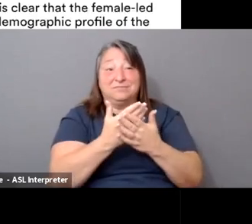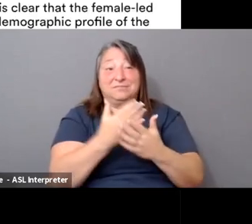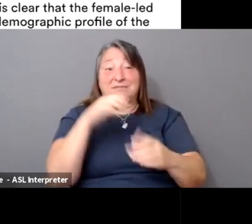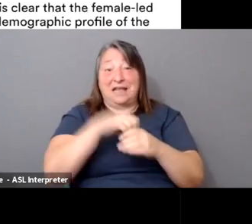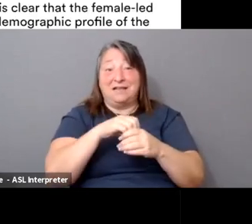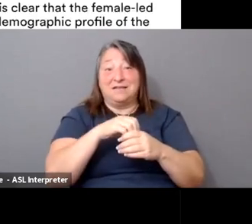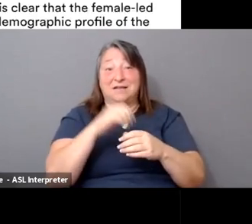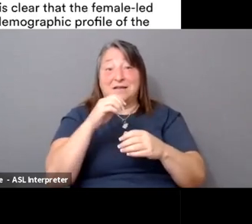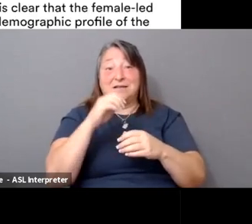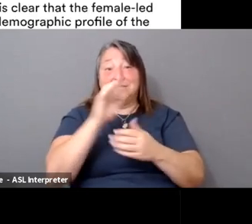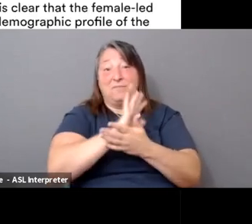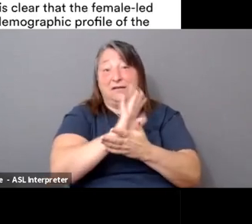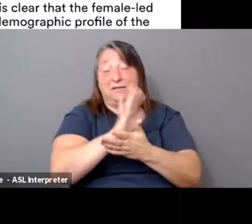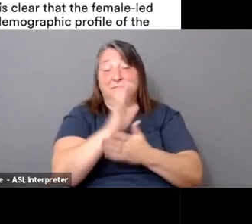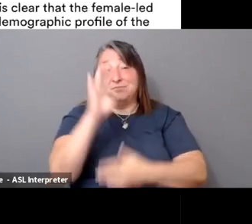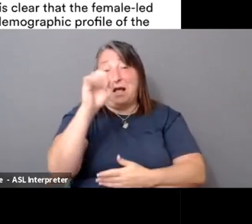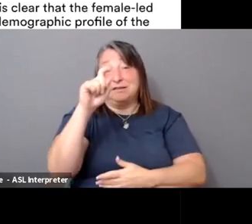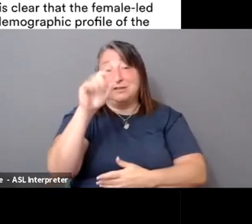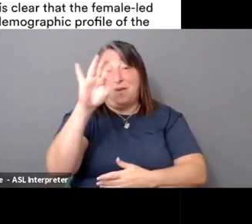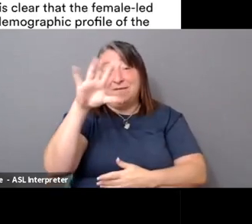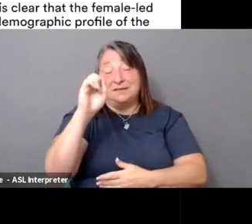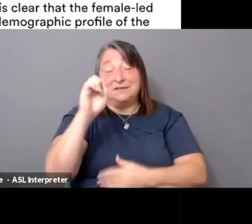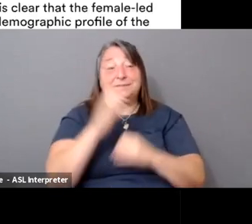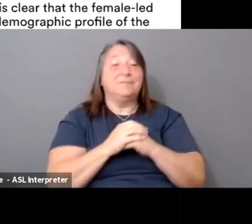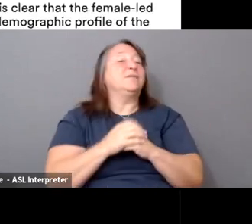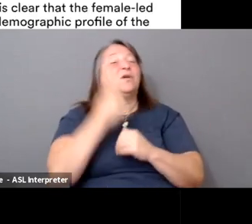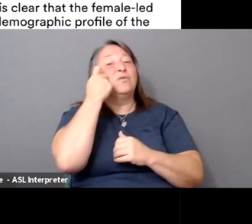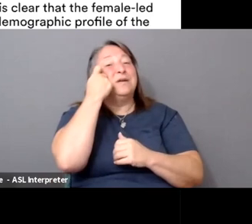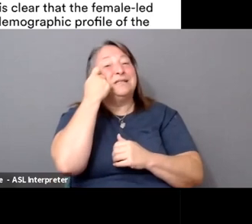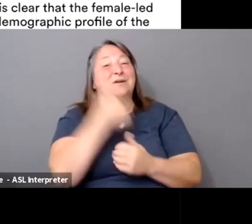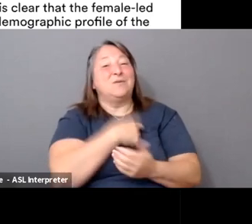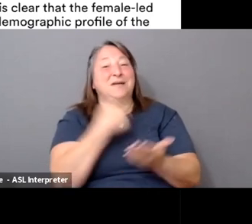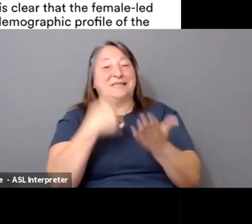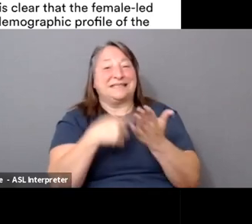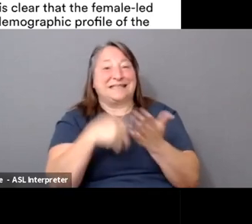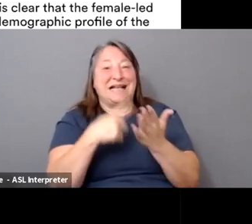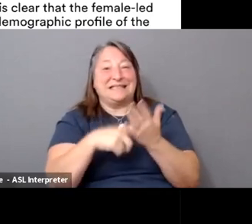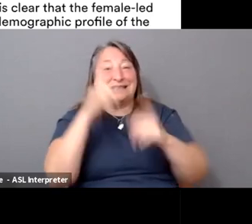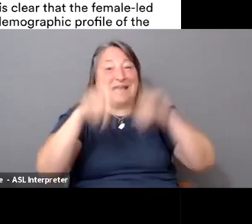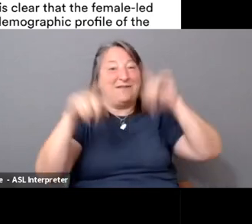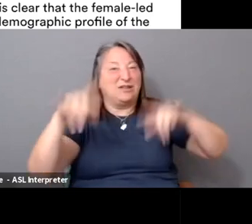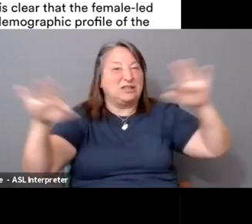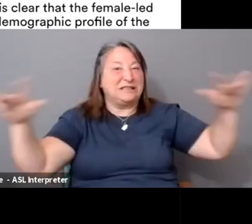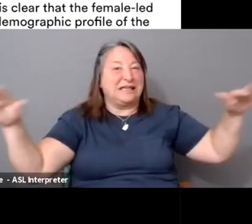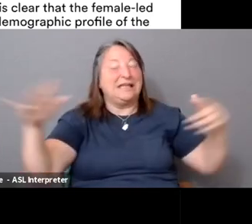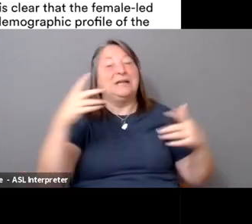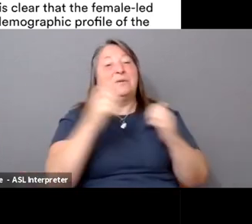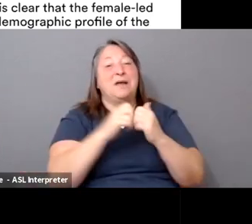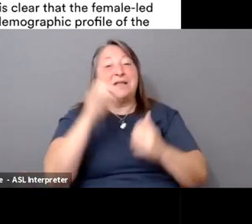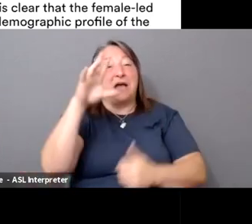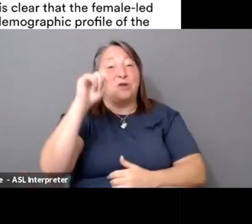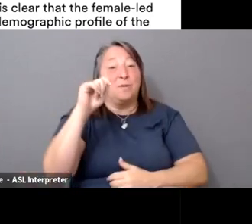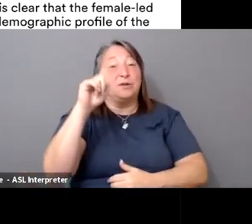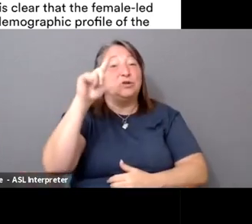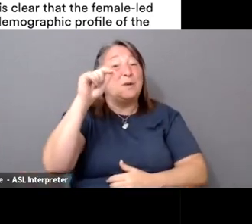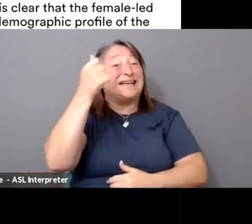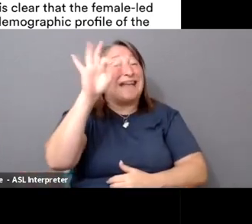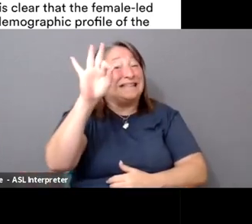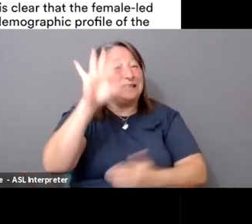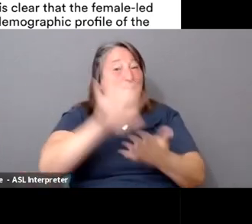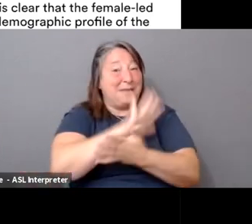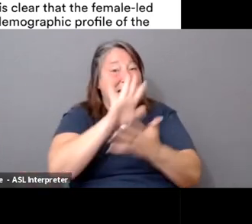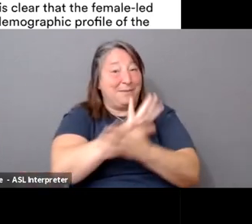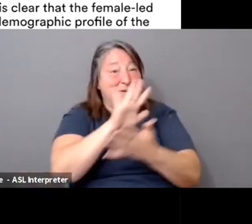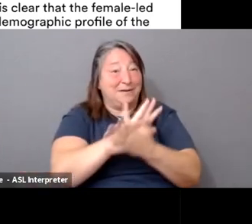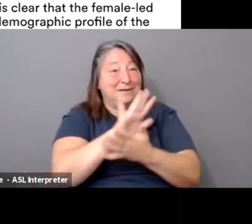Now, more recently, the Movio research team addressed diversity head on with the October 2019 paper titled The Diversity